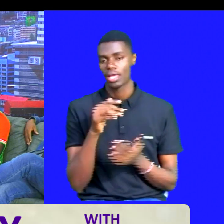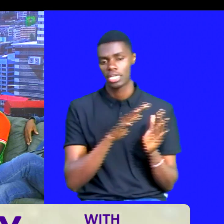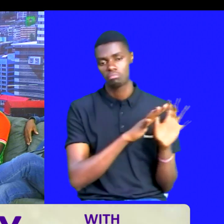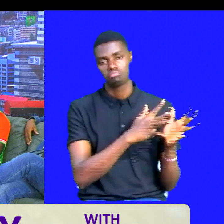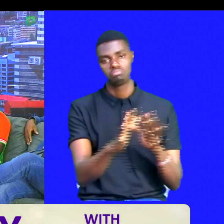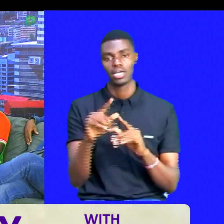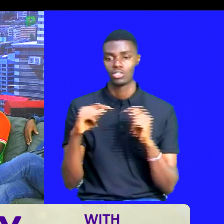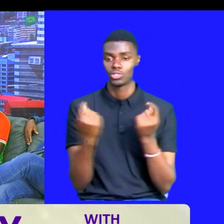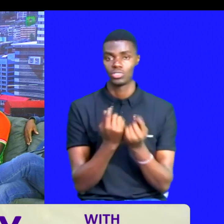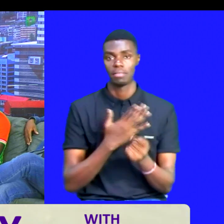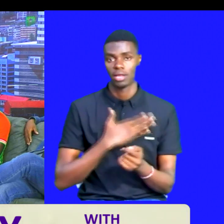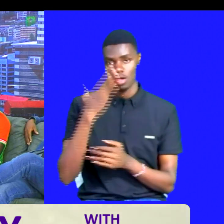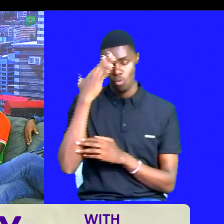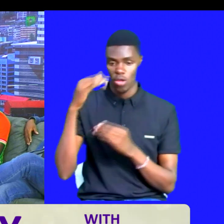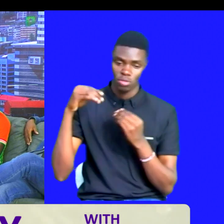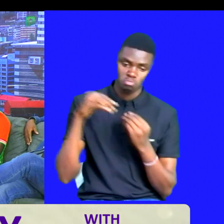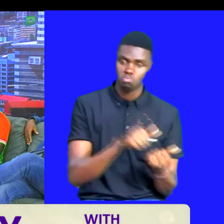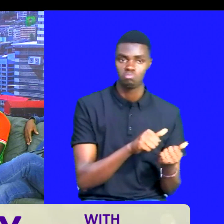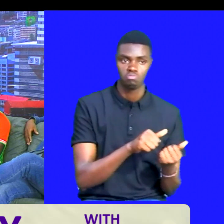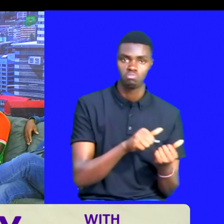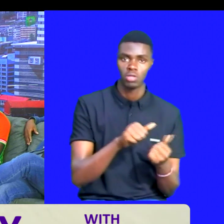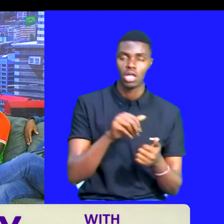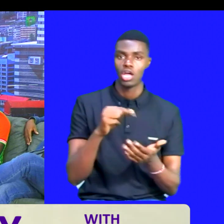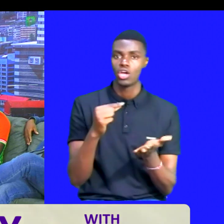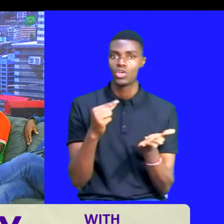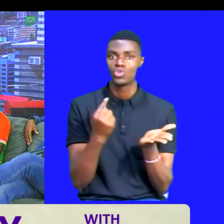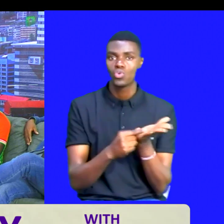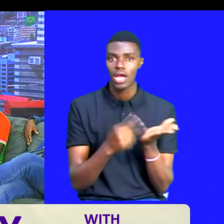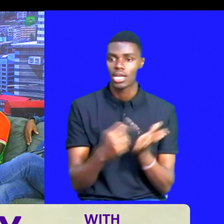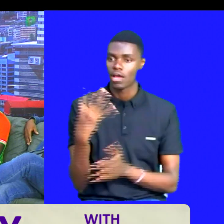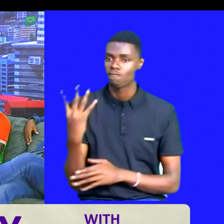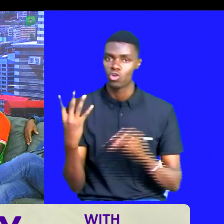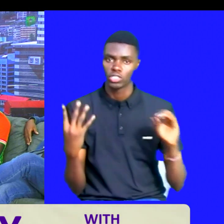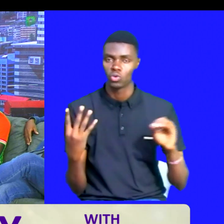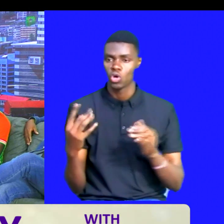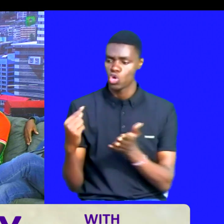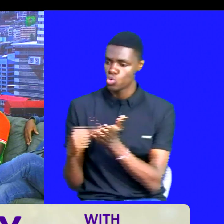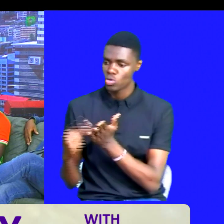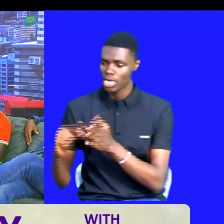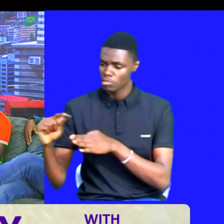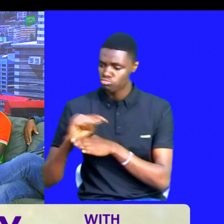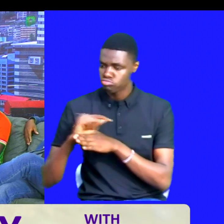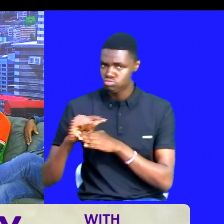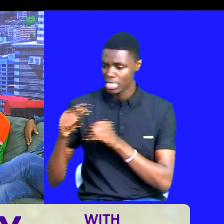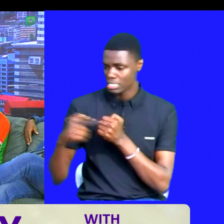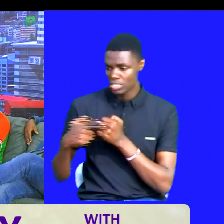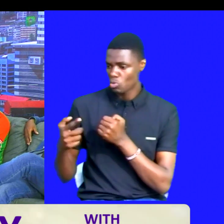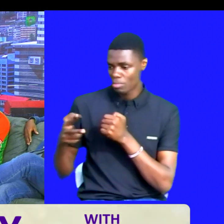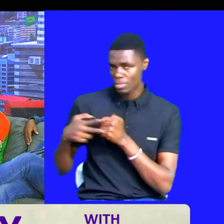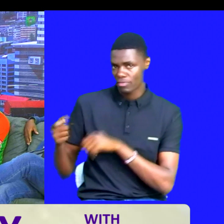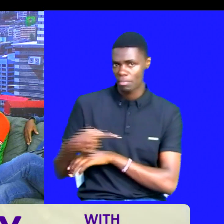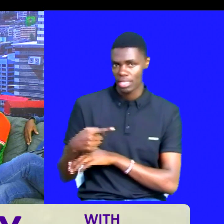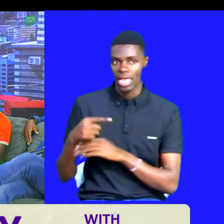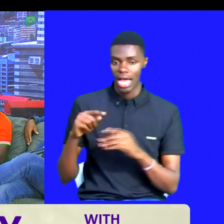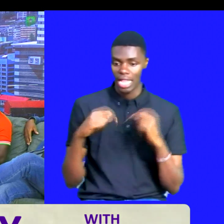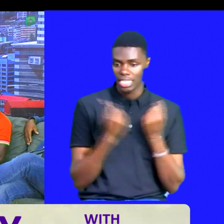team, because we beat Uganda 4-0. Uganda have been training for the last 6-7 months. Okay. You know, and the teams that beat